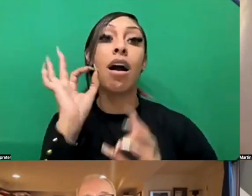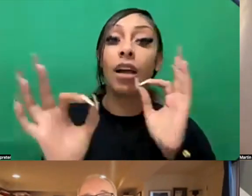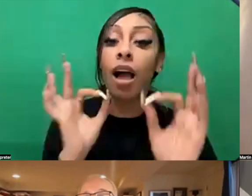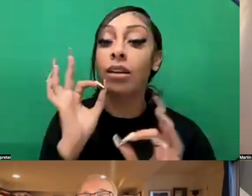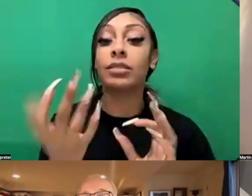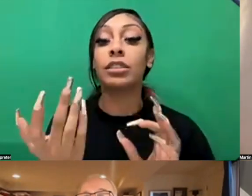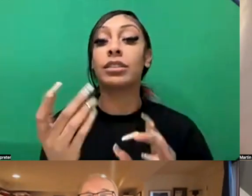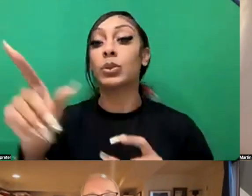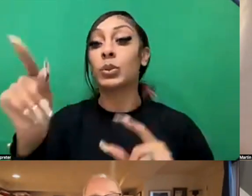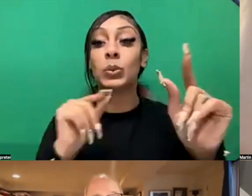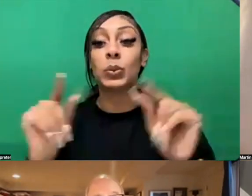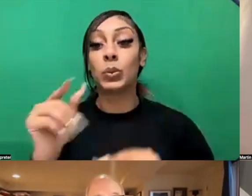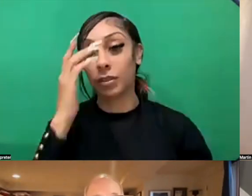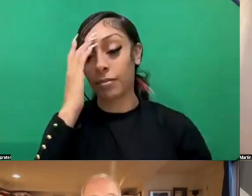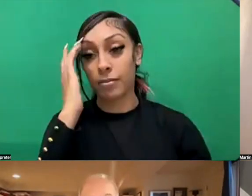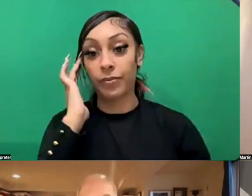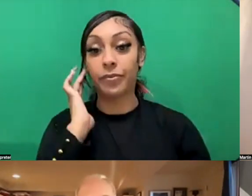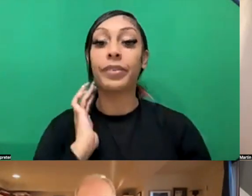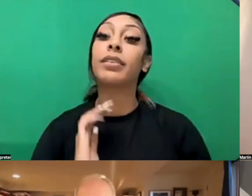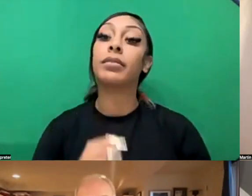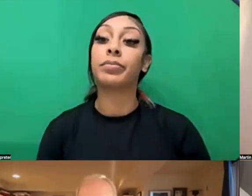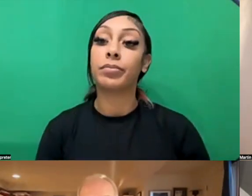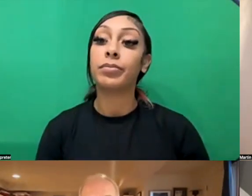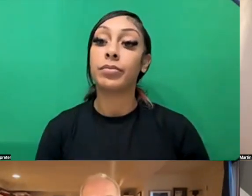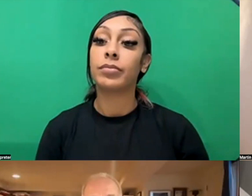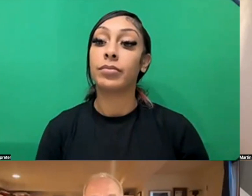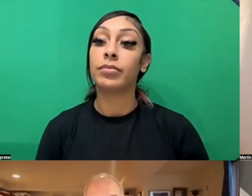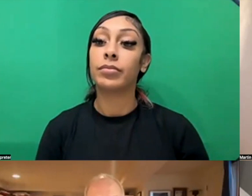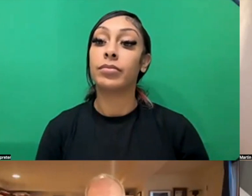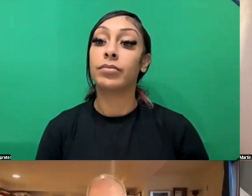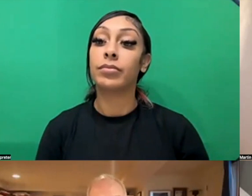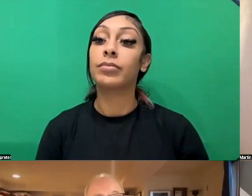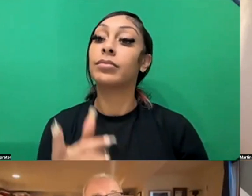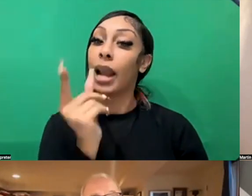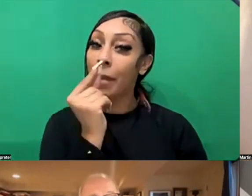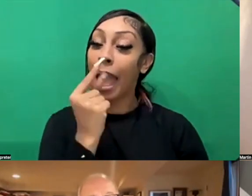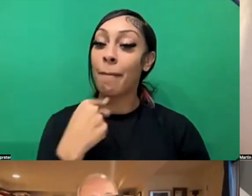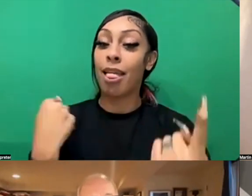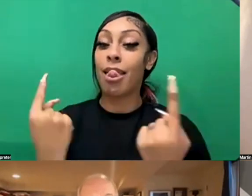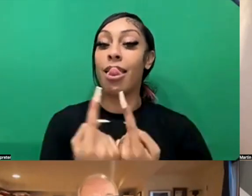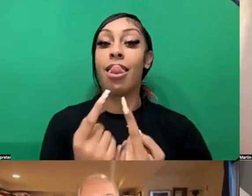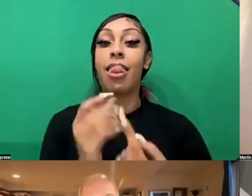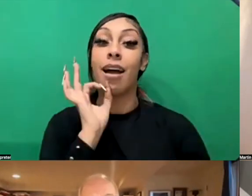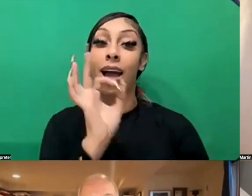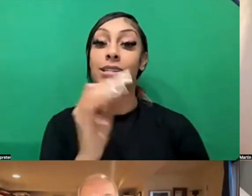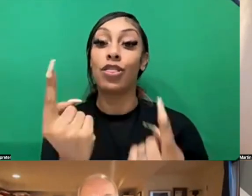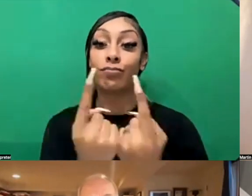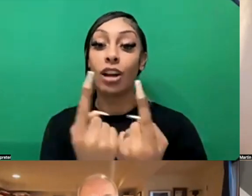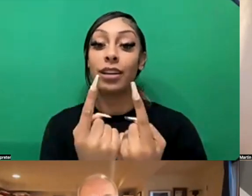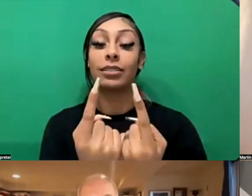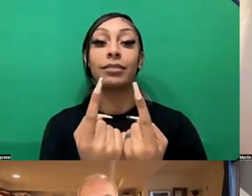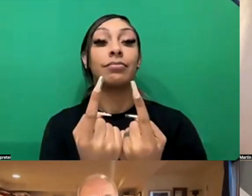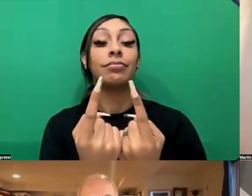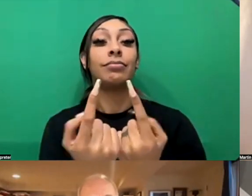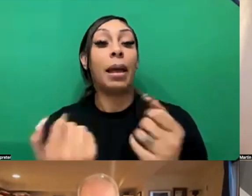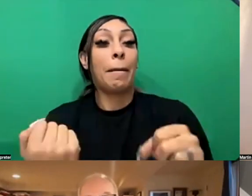choose. So what we want to do is to be able to ask to the product and make